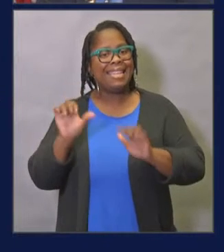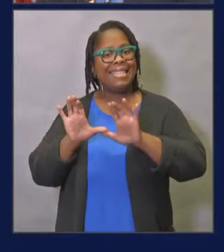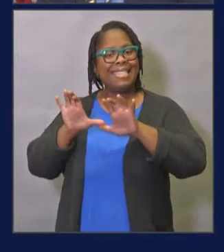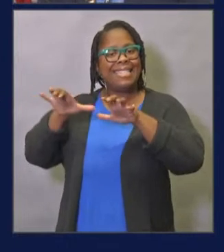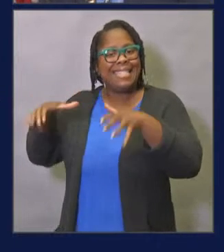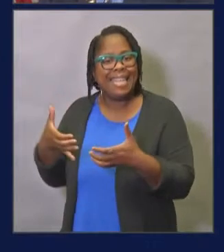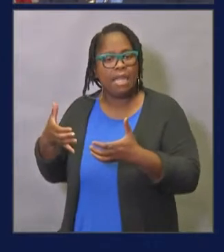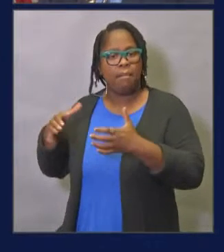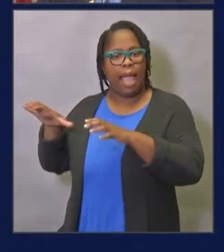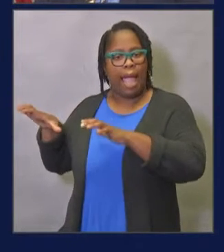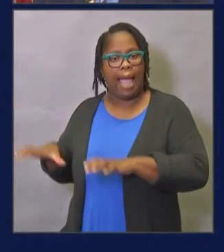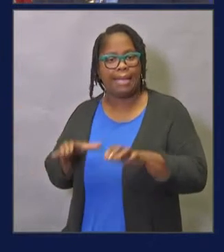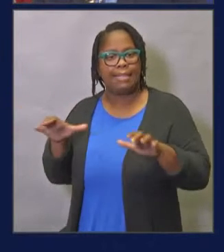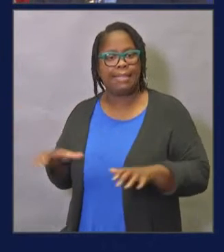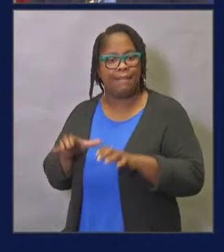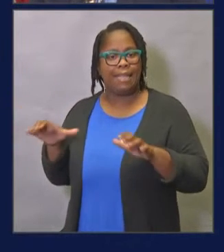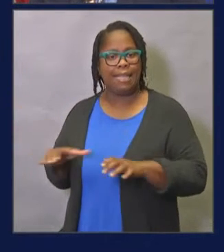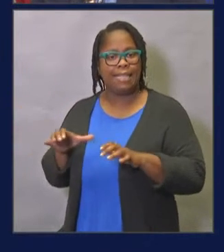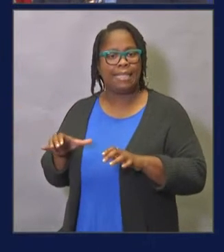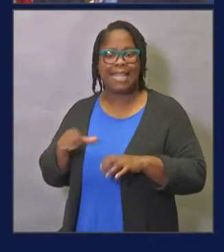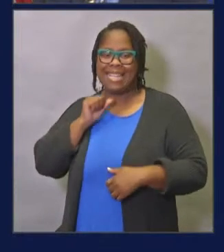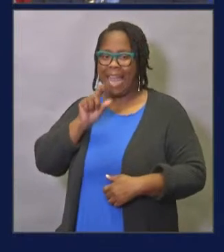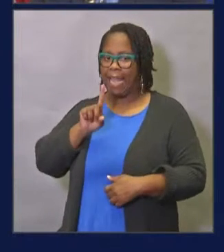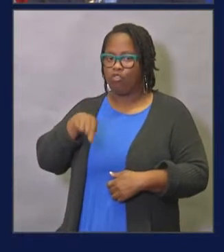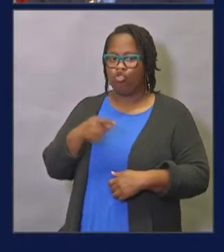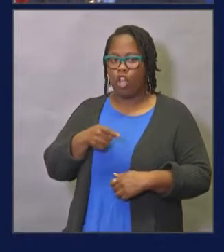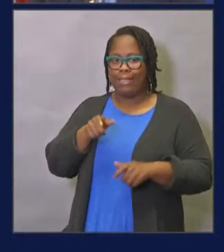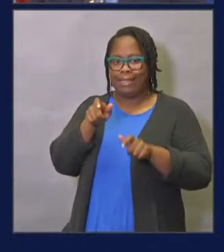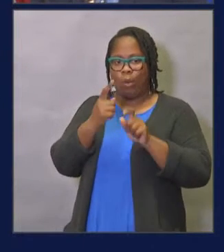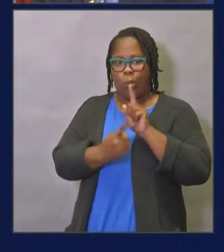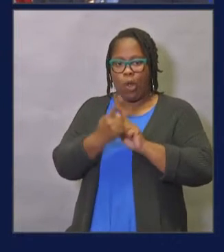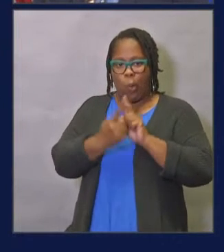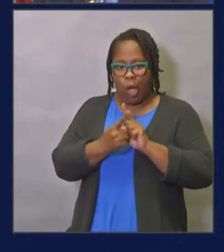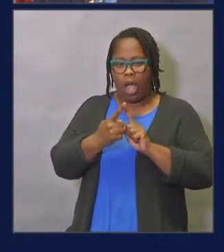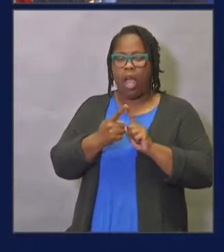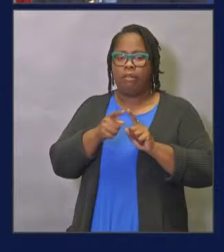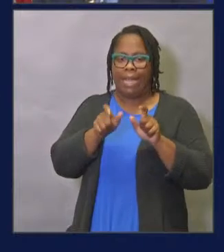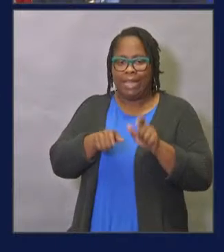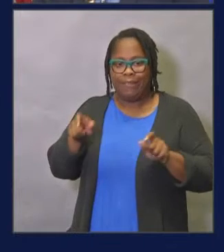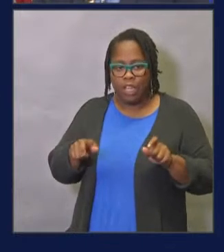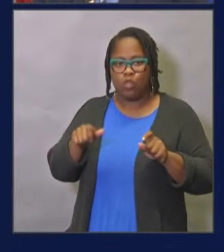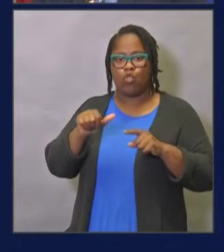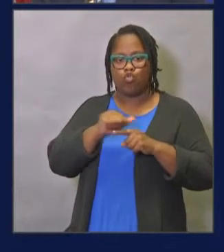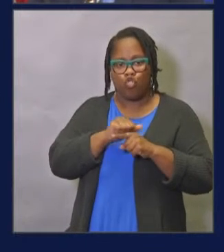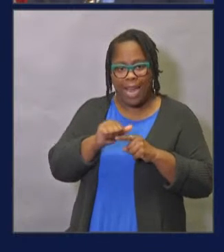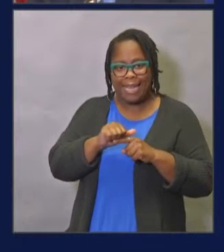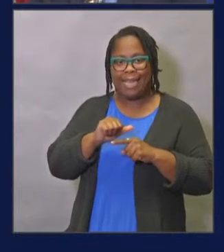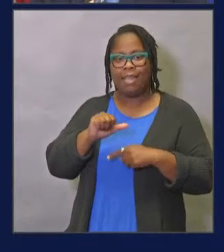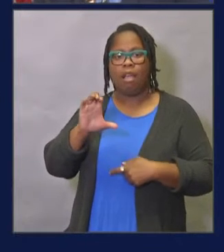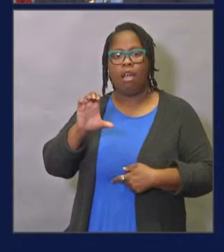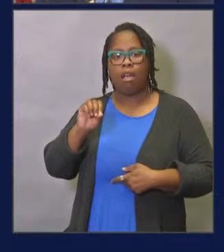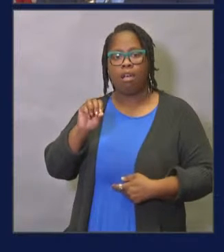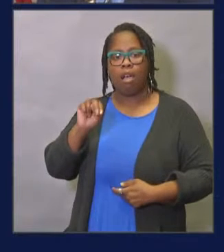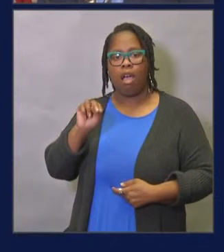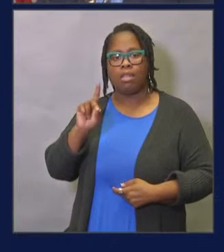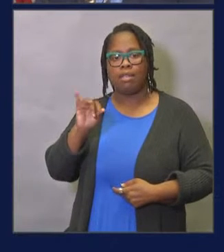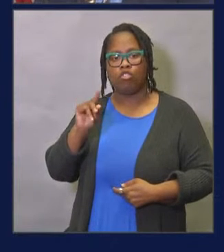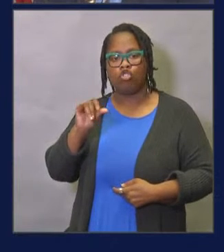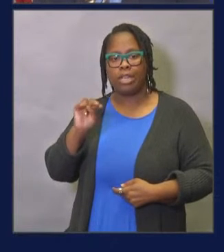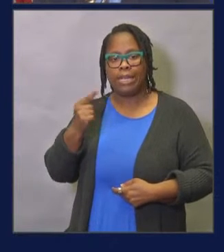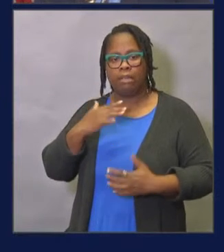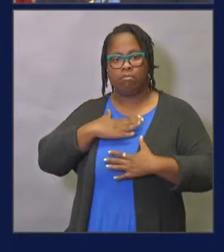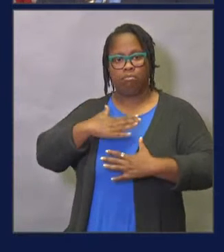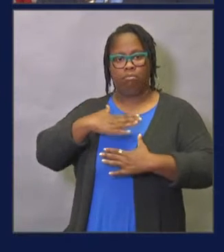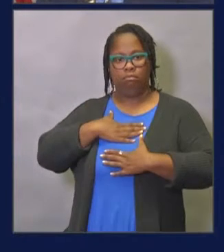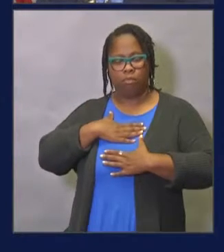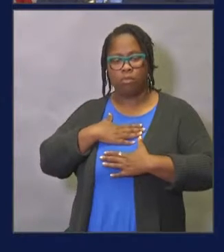activities that involve more than individual training, conditioning, or skill building be canceled. As a reminder,